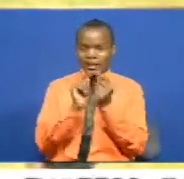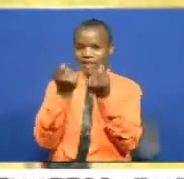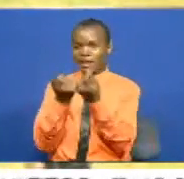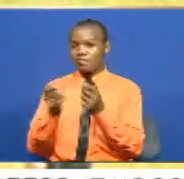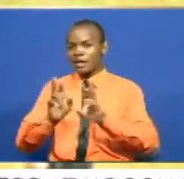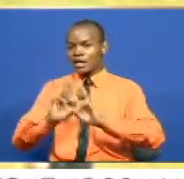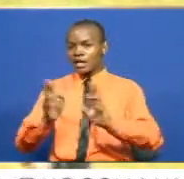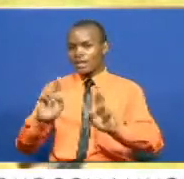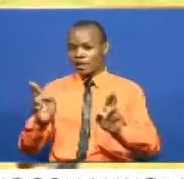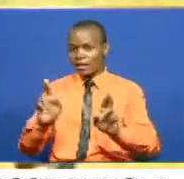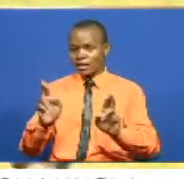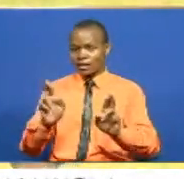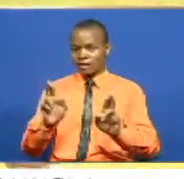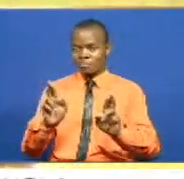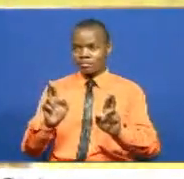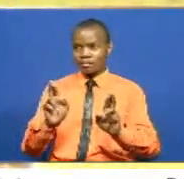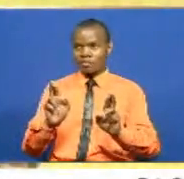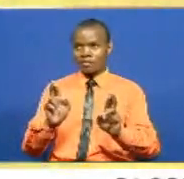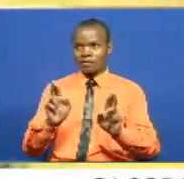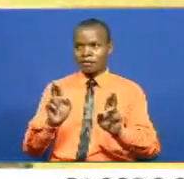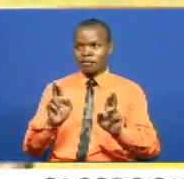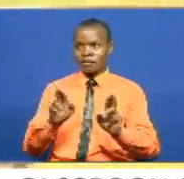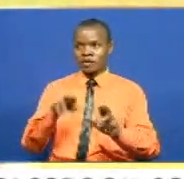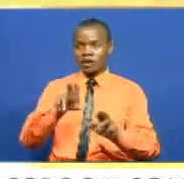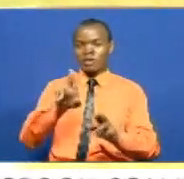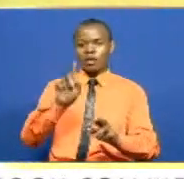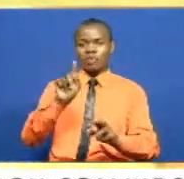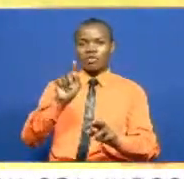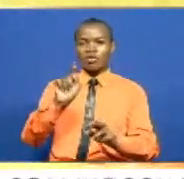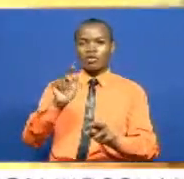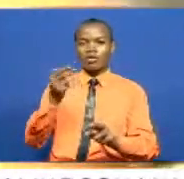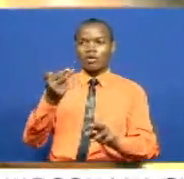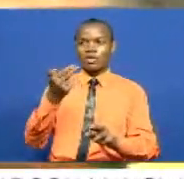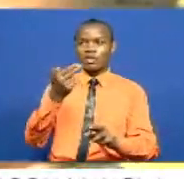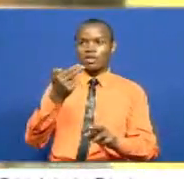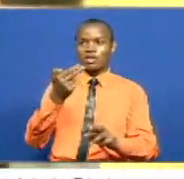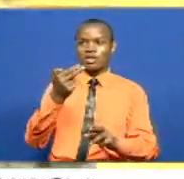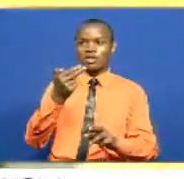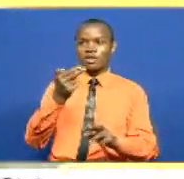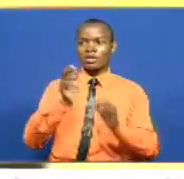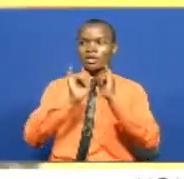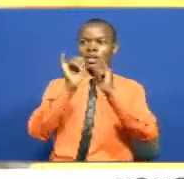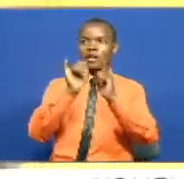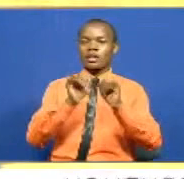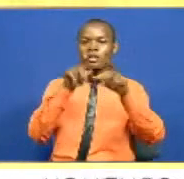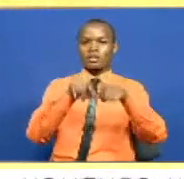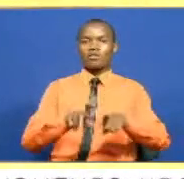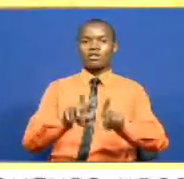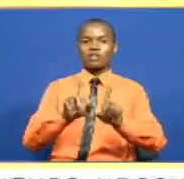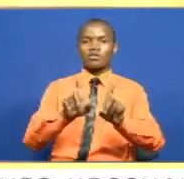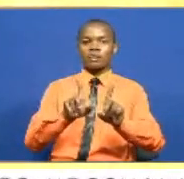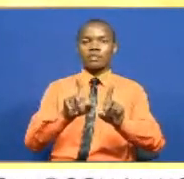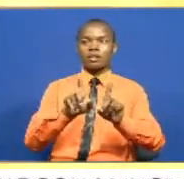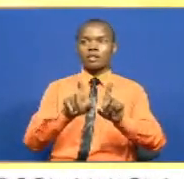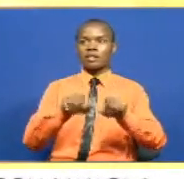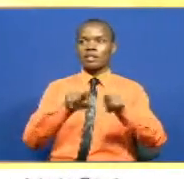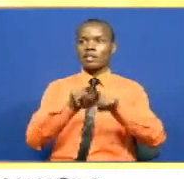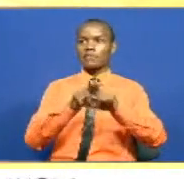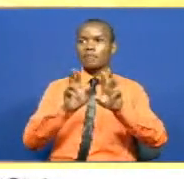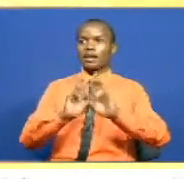round of qualification? And maybe Ruth, just introduce yourself first and tell us how has been the preparation so